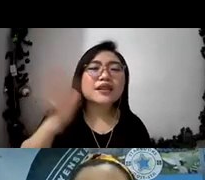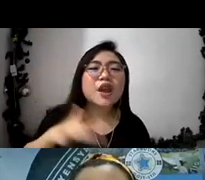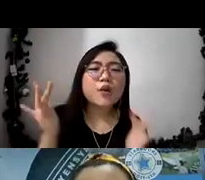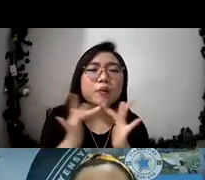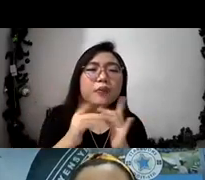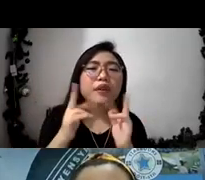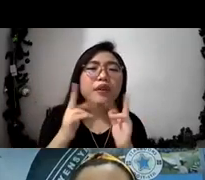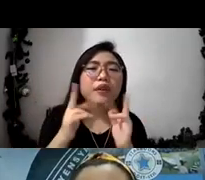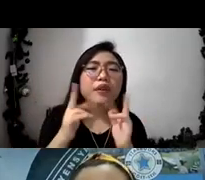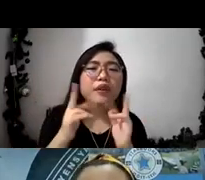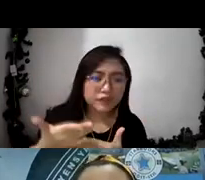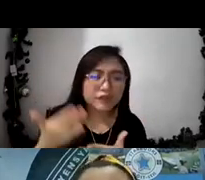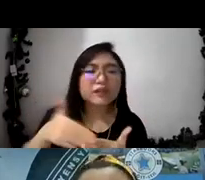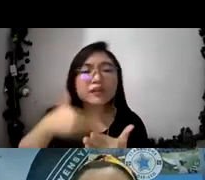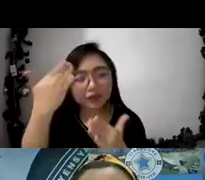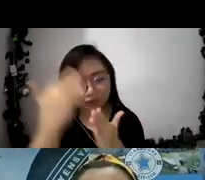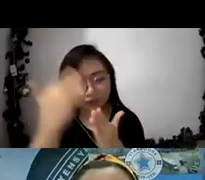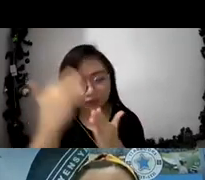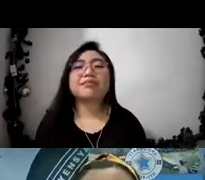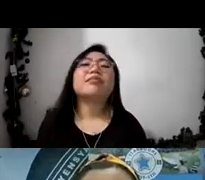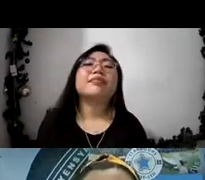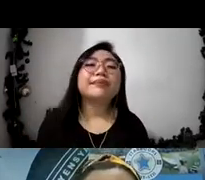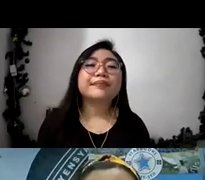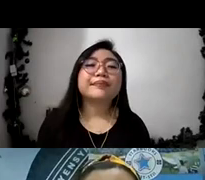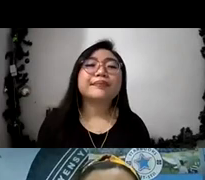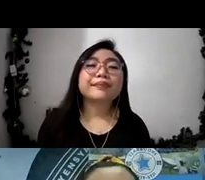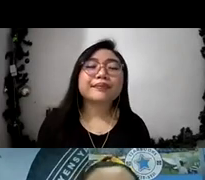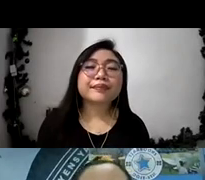DOST-ITDI Technical Services for Industries.